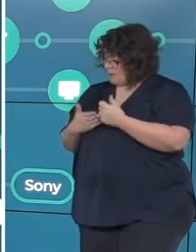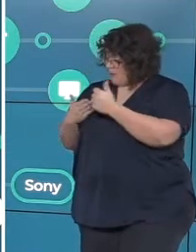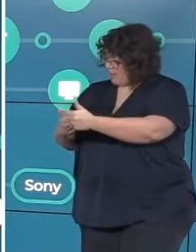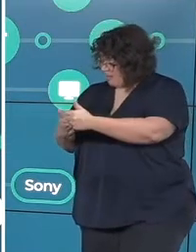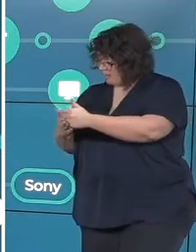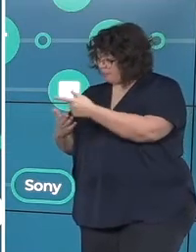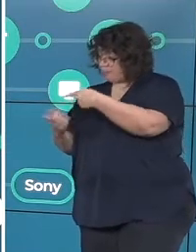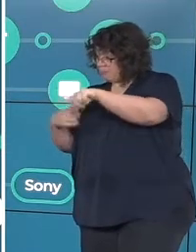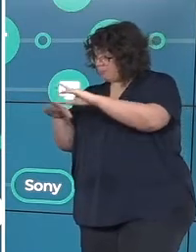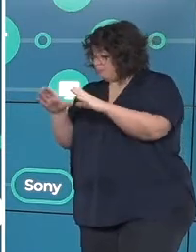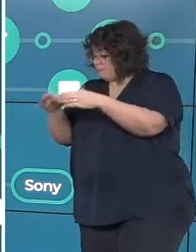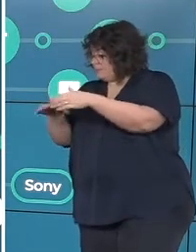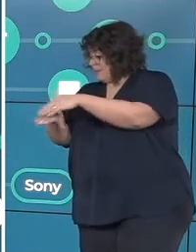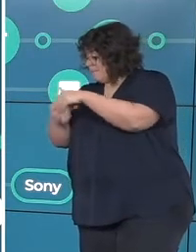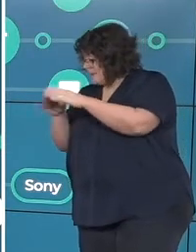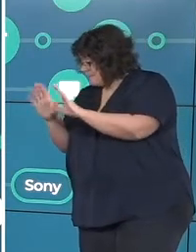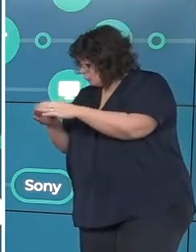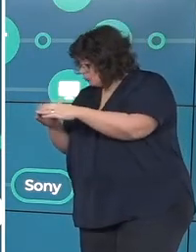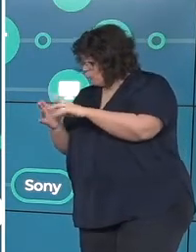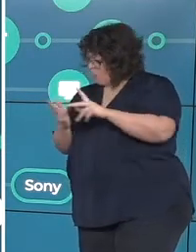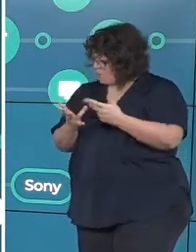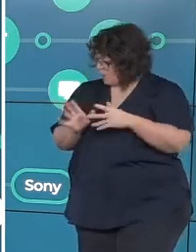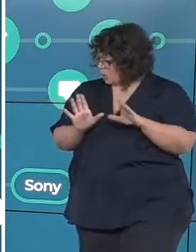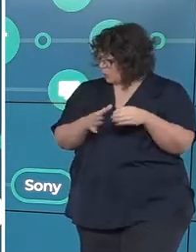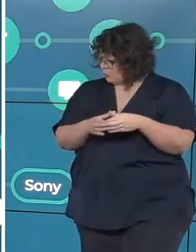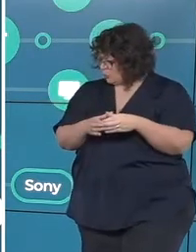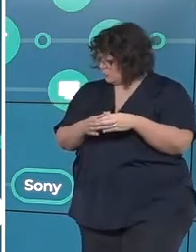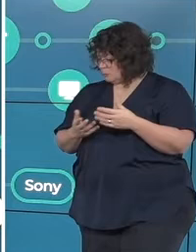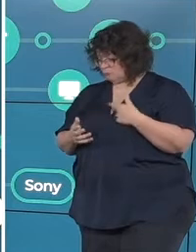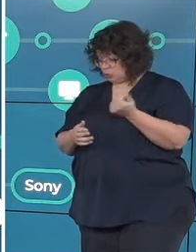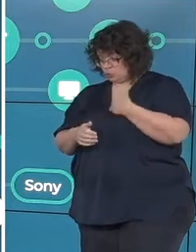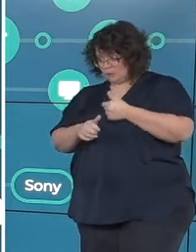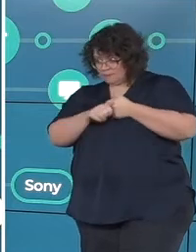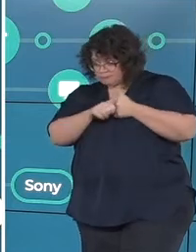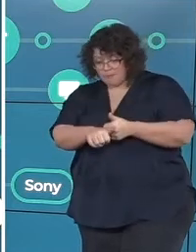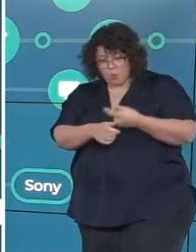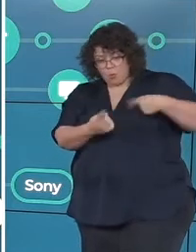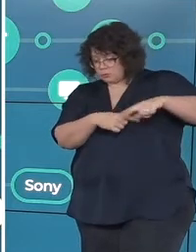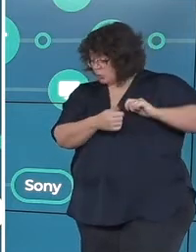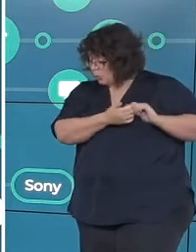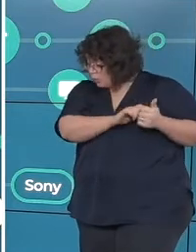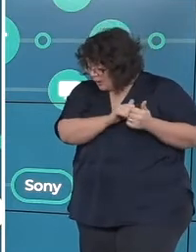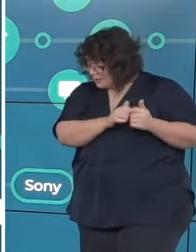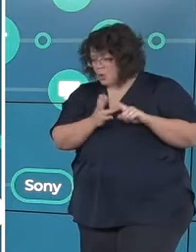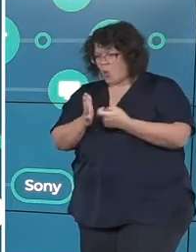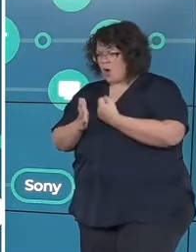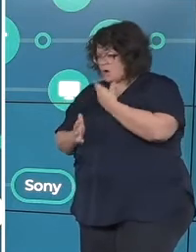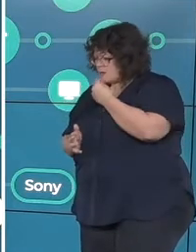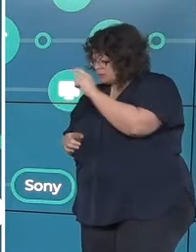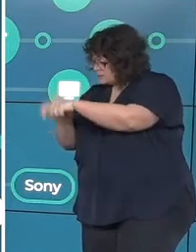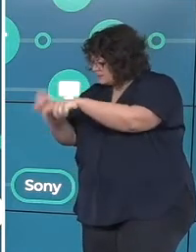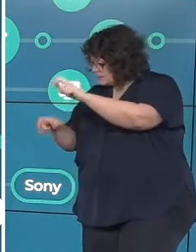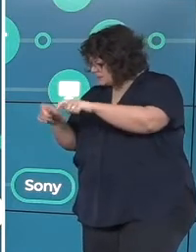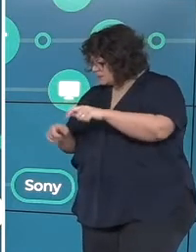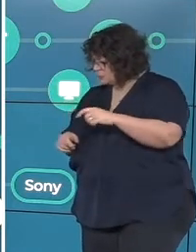we get our own processes right, or do we figure out how we buy stuff from suppliers in an accessible way? And that's really tough. So it's about what do we